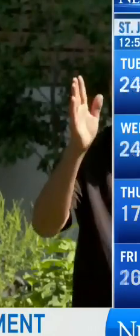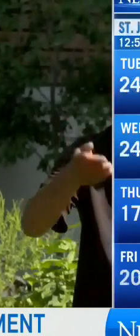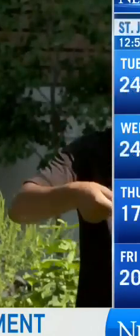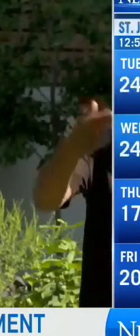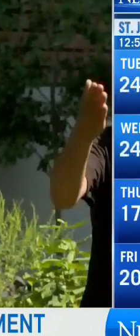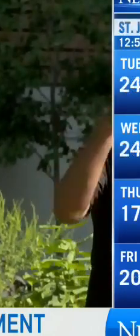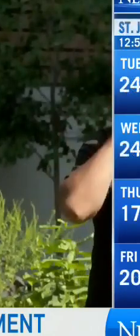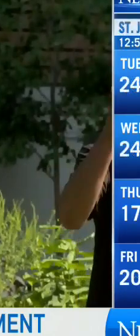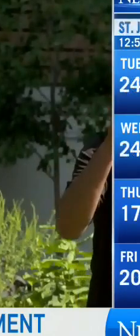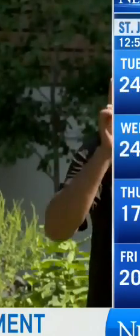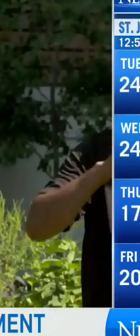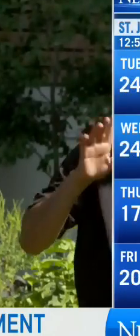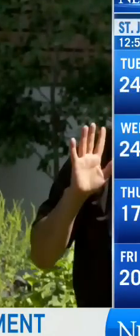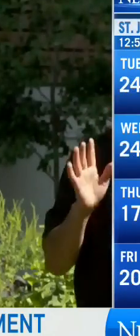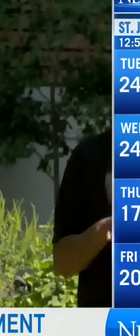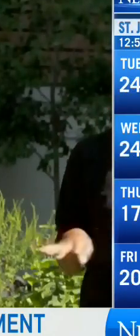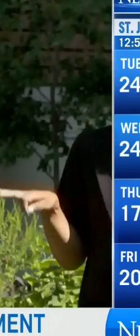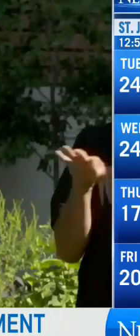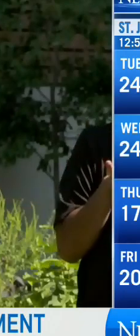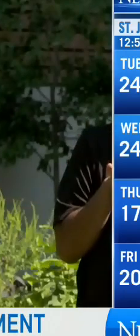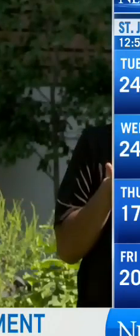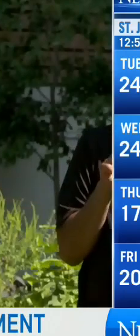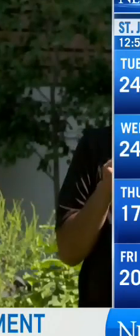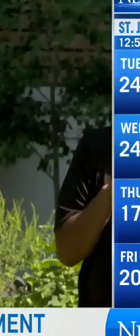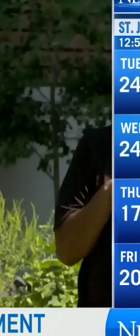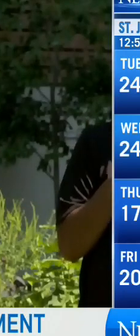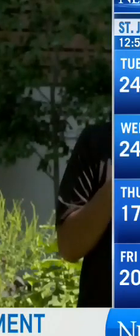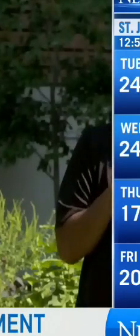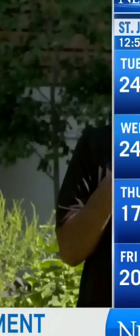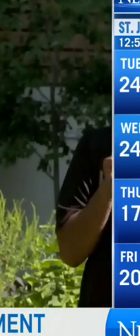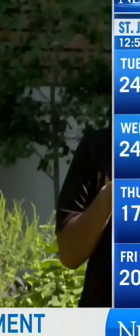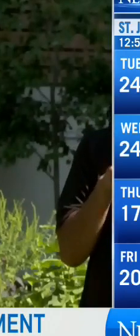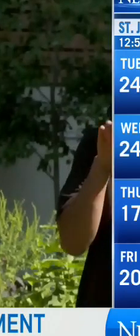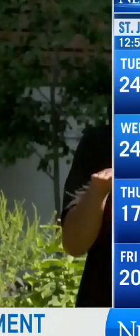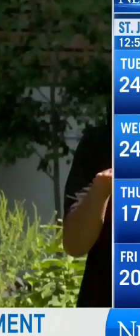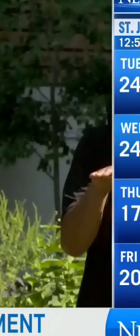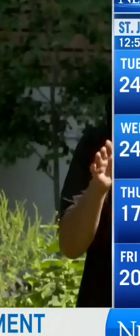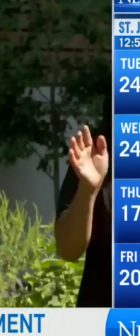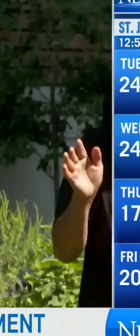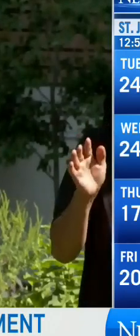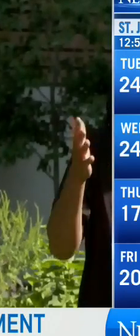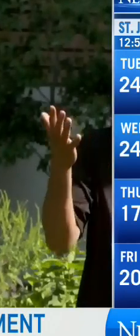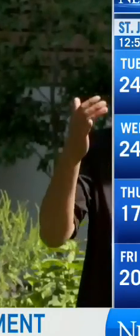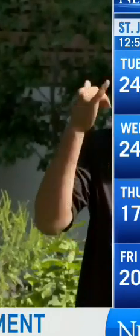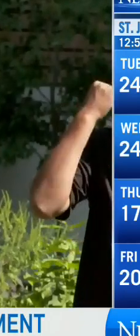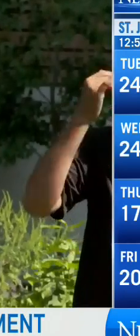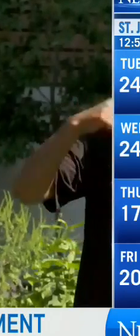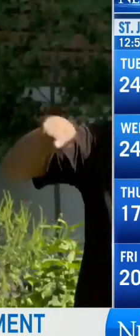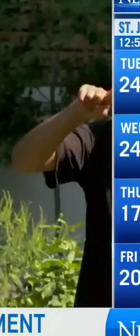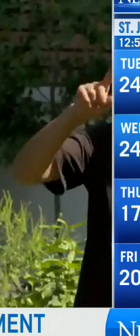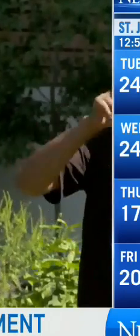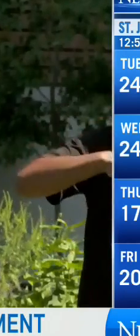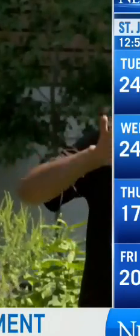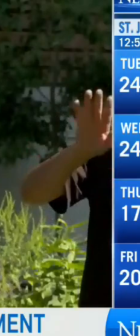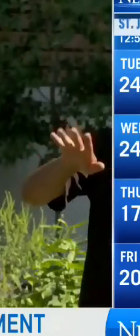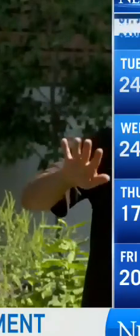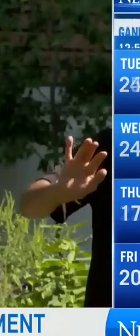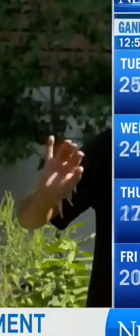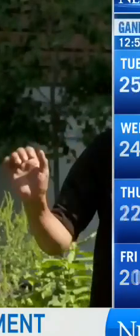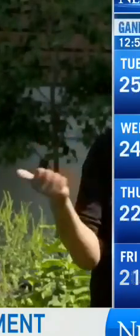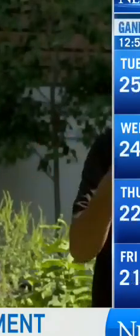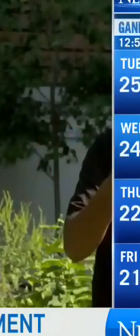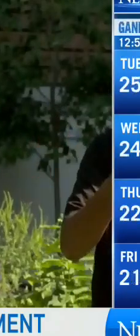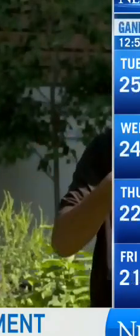to first start by recognizing that if we view this as a challenge, and we agree it is, and we've heard the Liberal Party, the